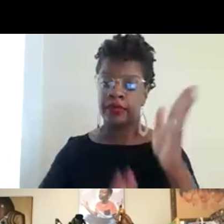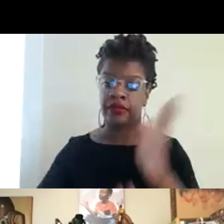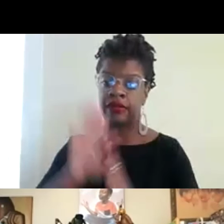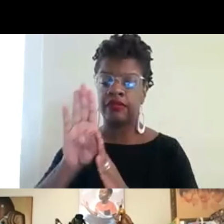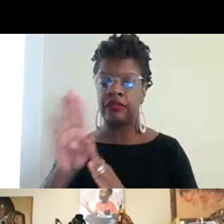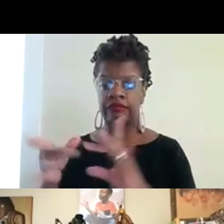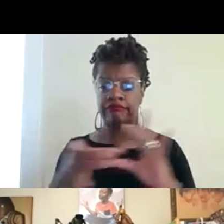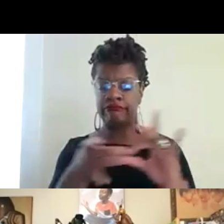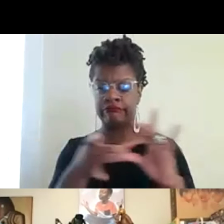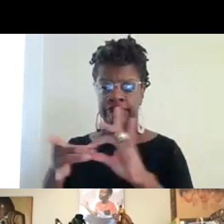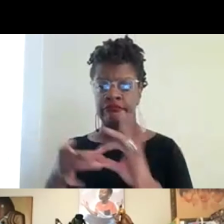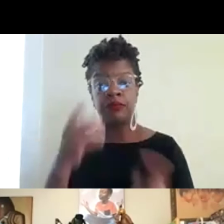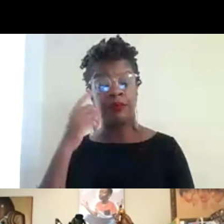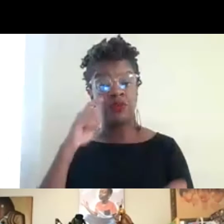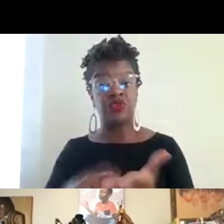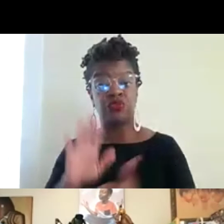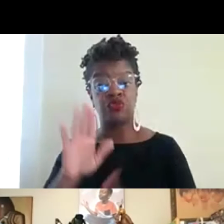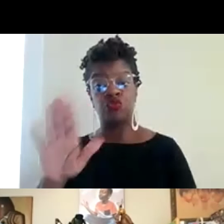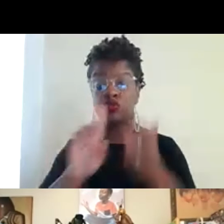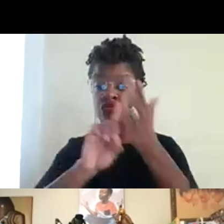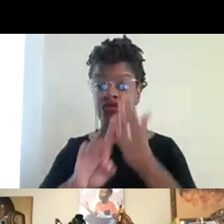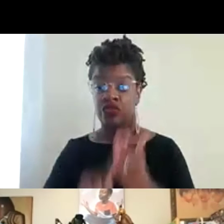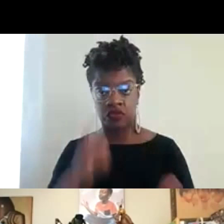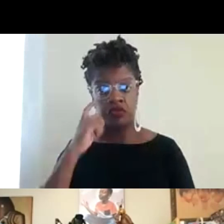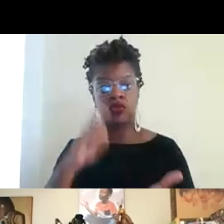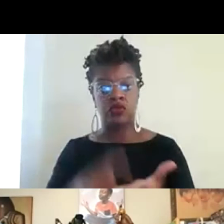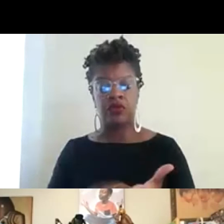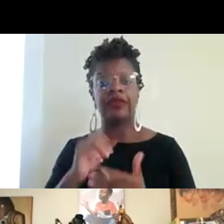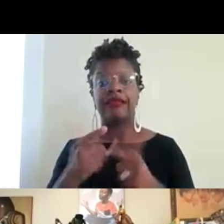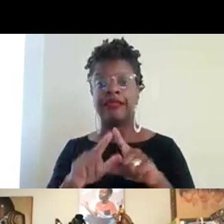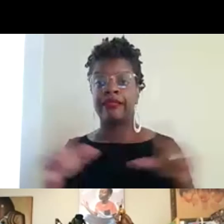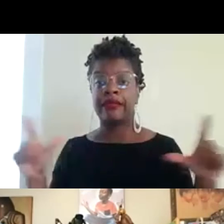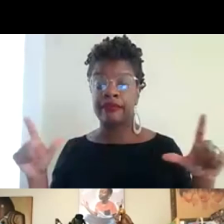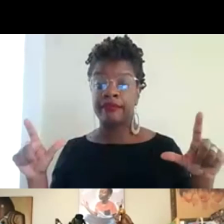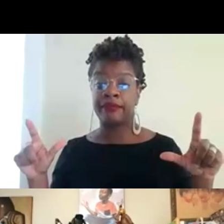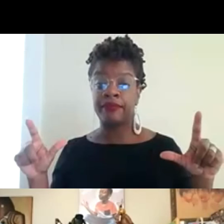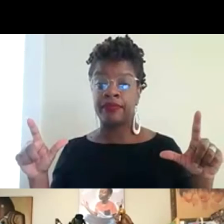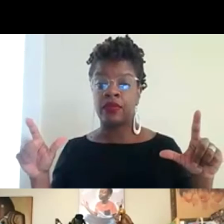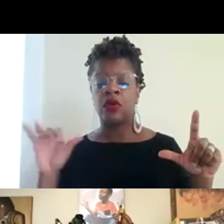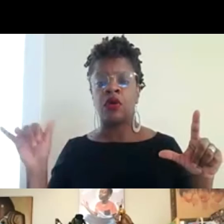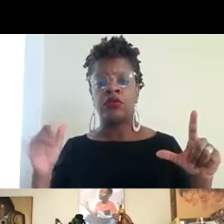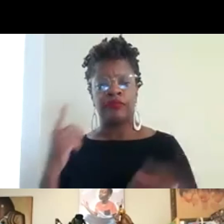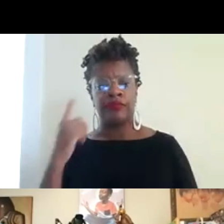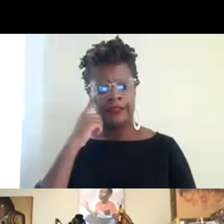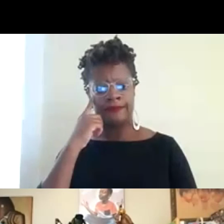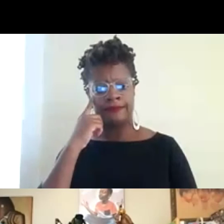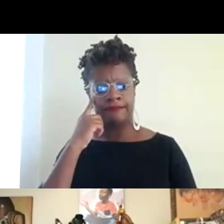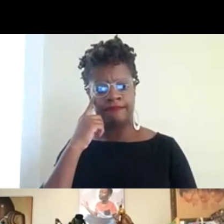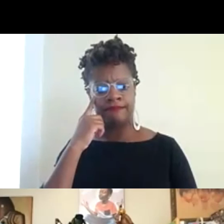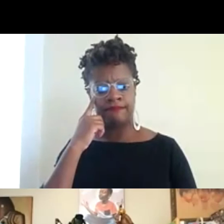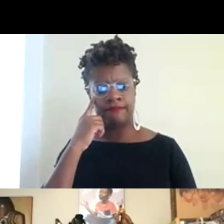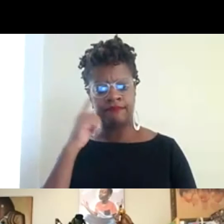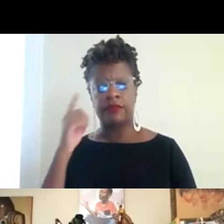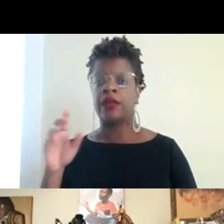have encountered this in your own research in terms of language. And so we have to ask questions of what's